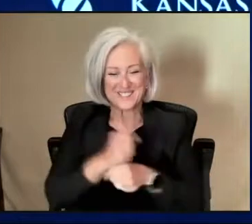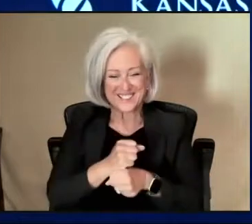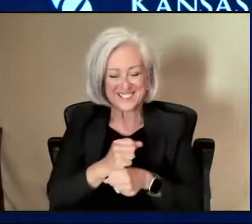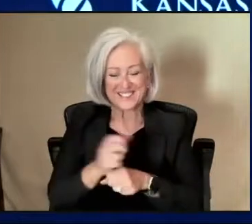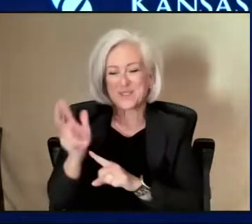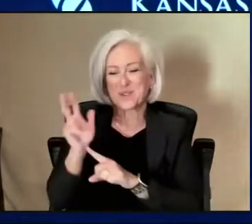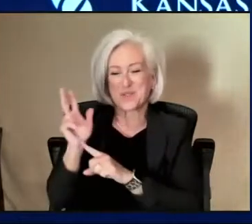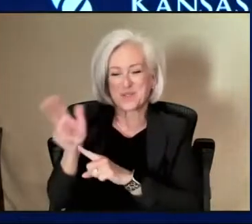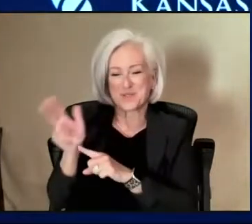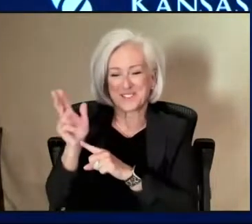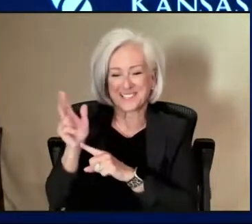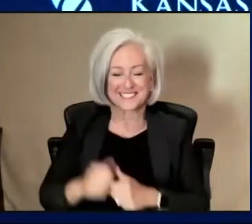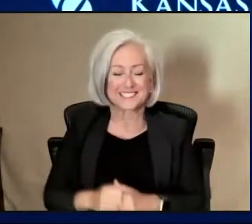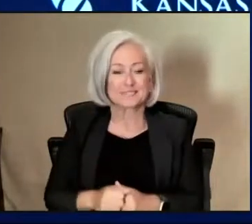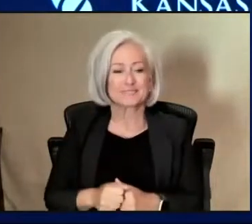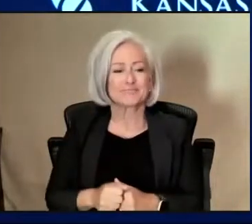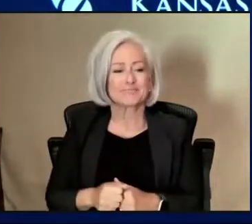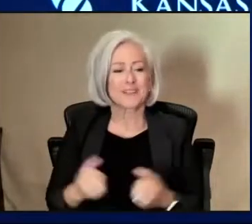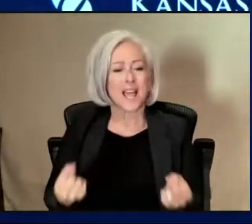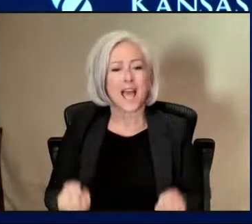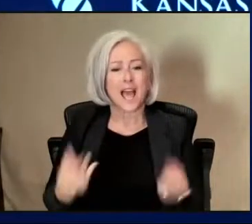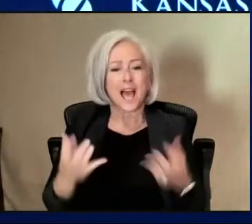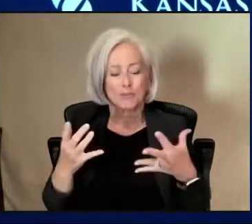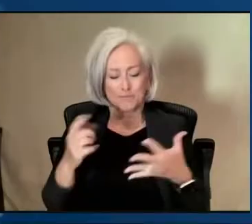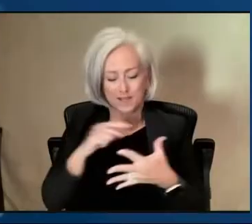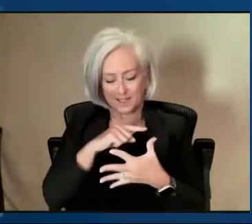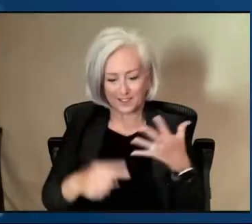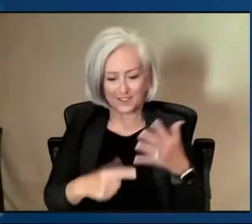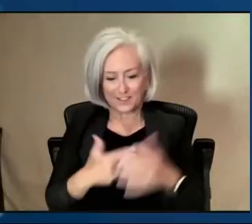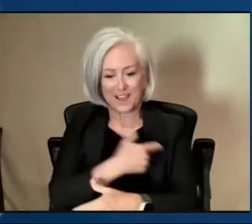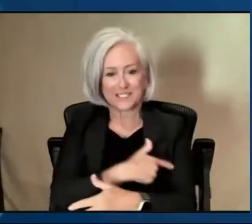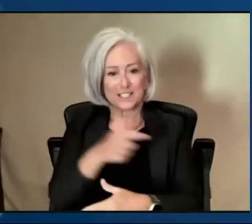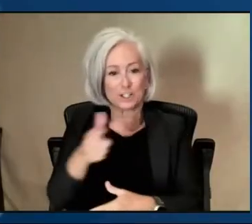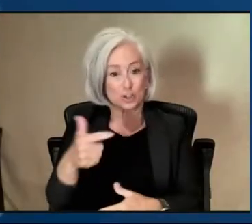of these have you had or heard about?